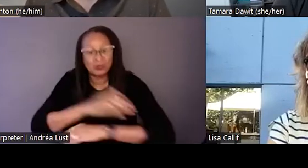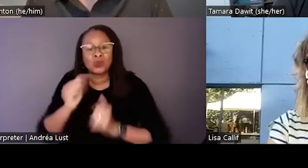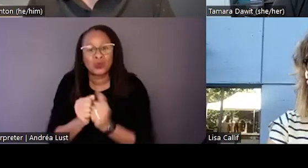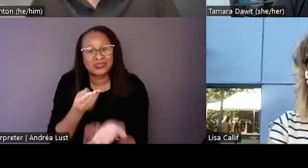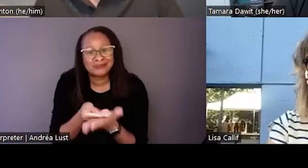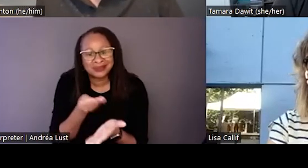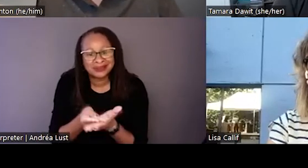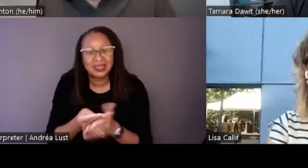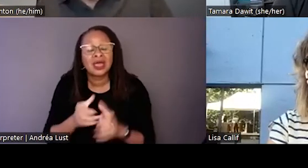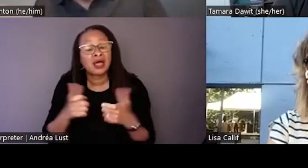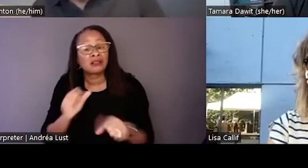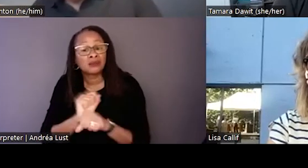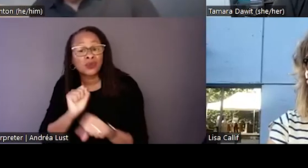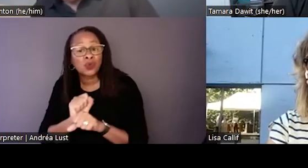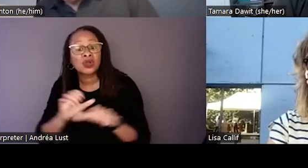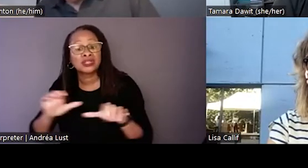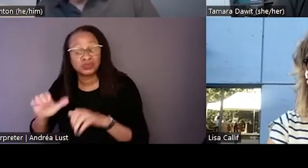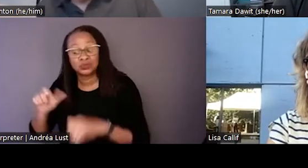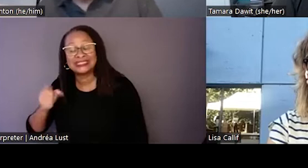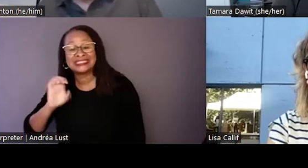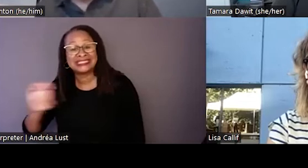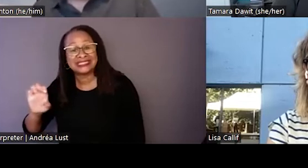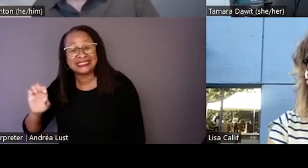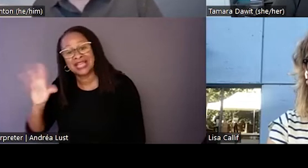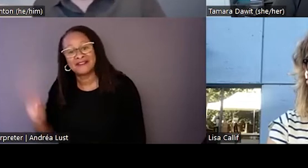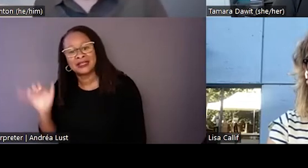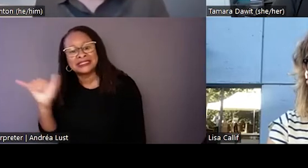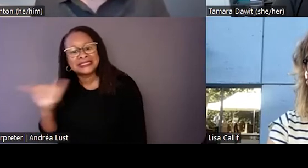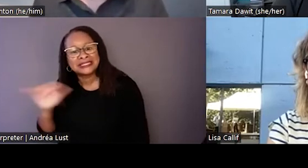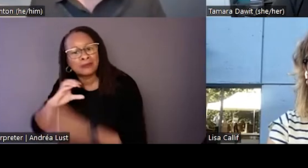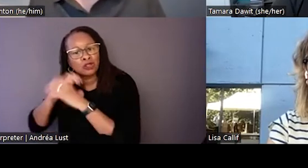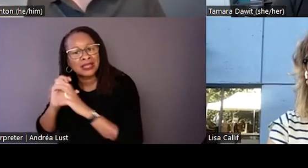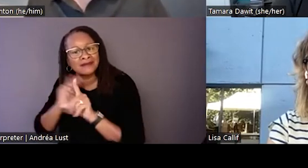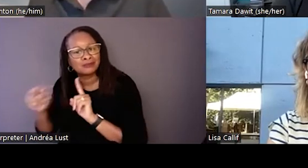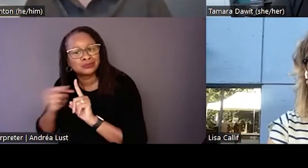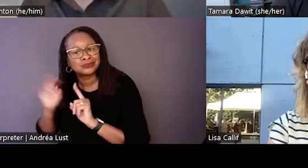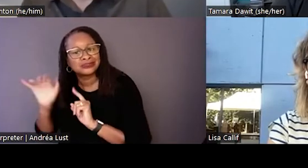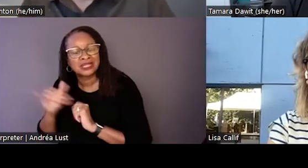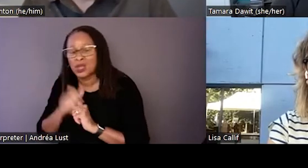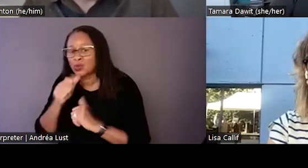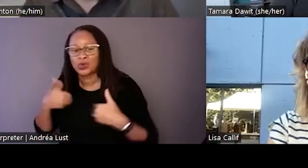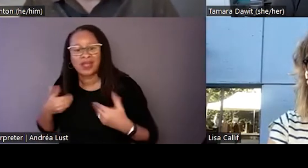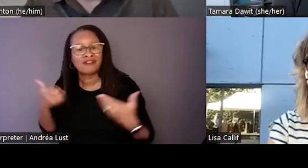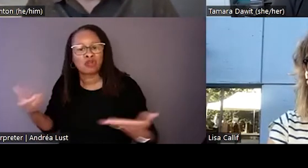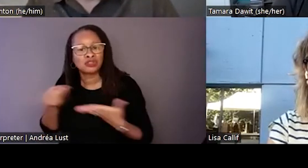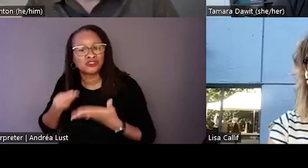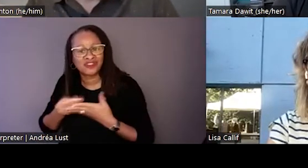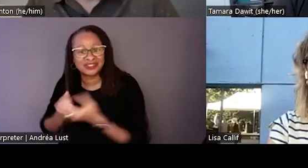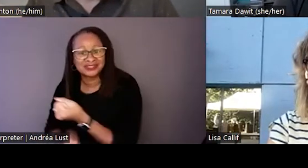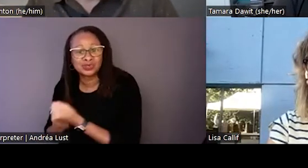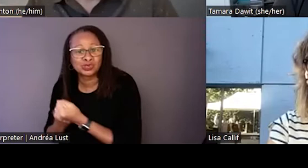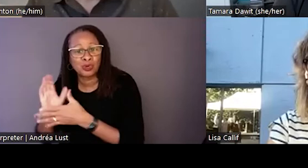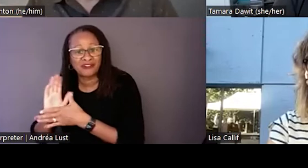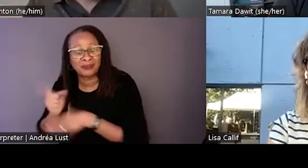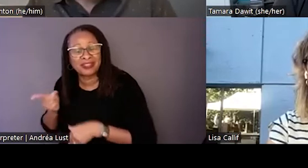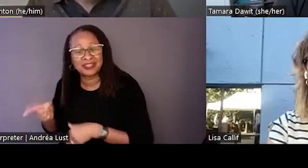that I do in East Africa is within a similar lens that we don't have large funding institutions in Africa to go in